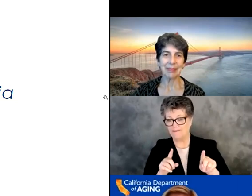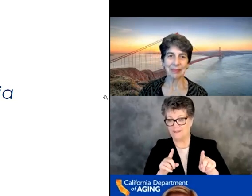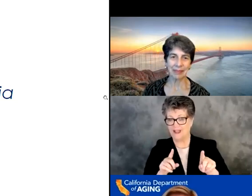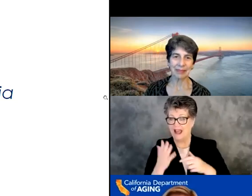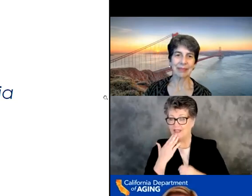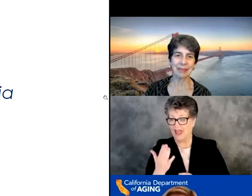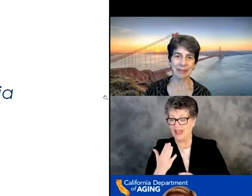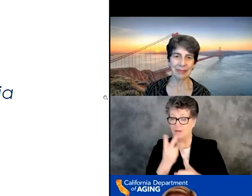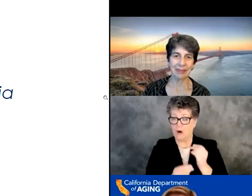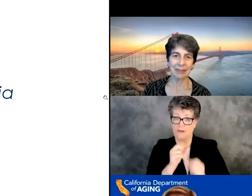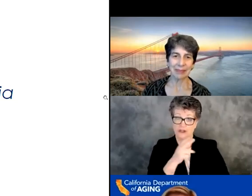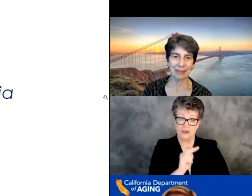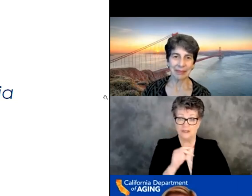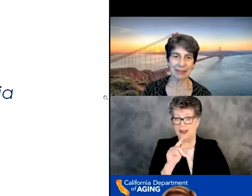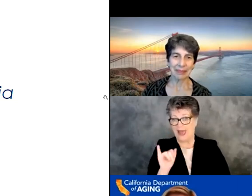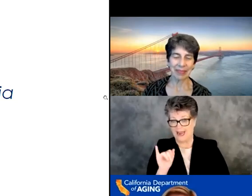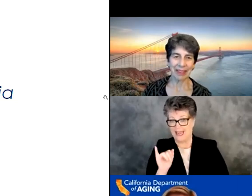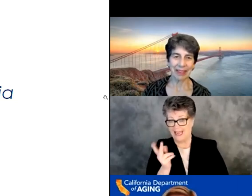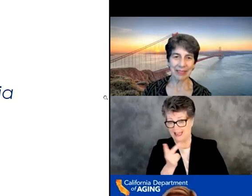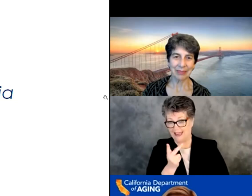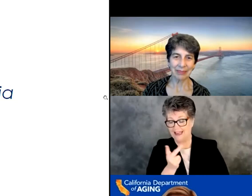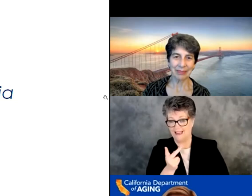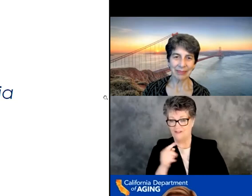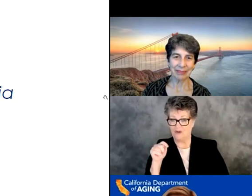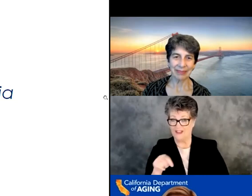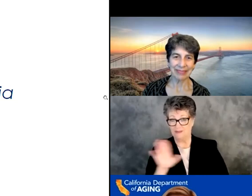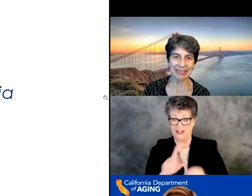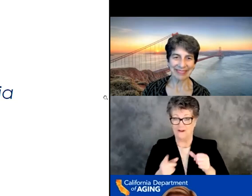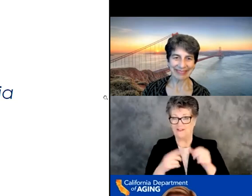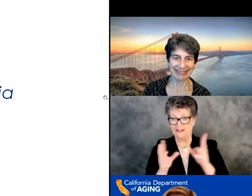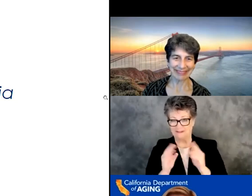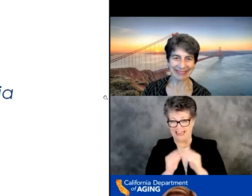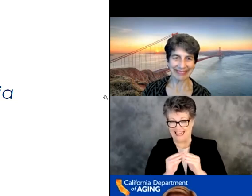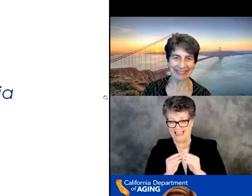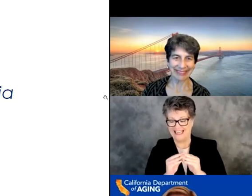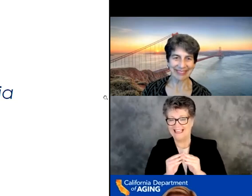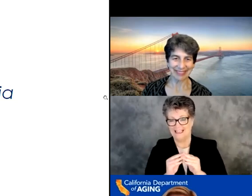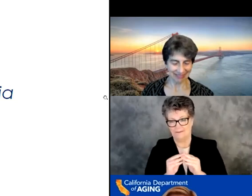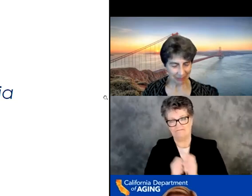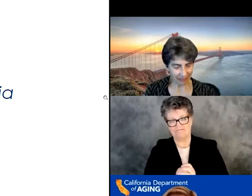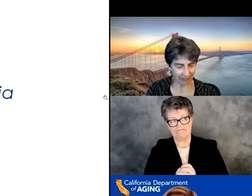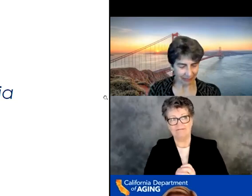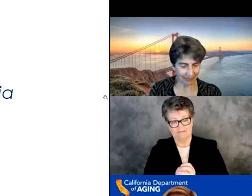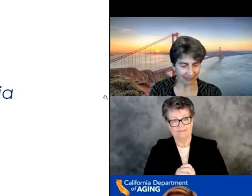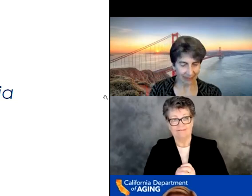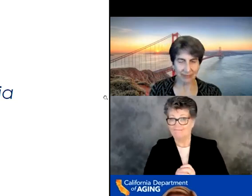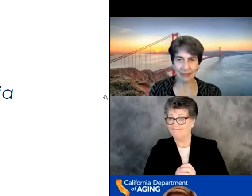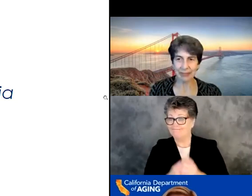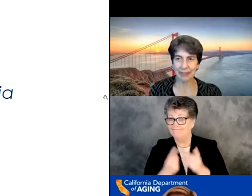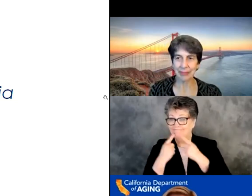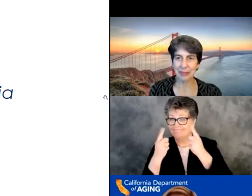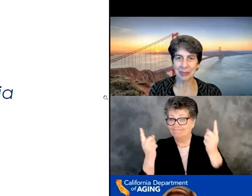thank both Susan and Patty for this being your guys' first meeting. I think that this went